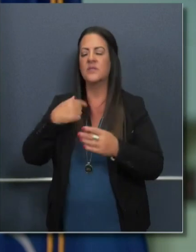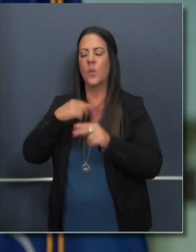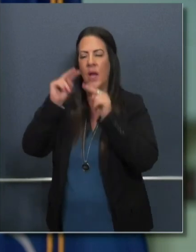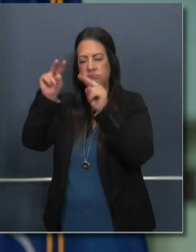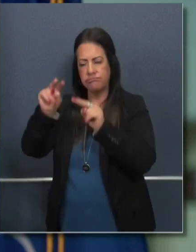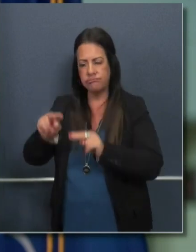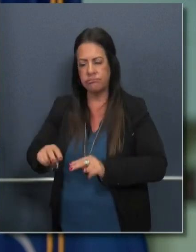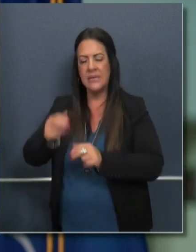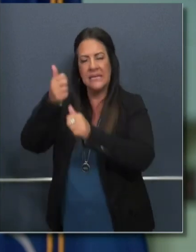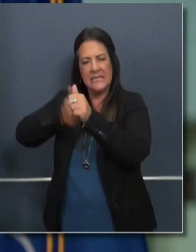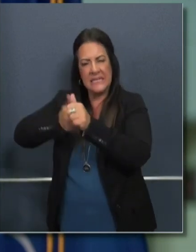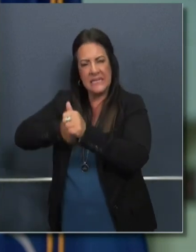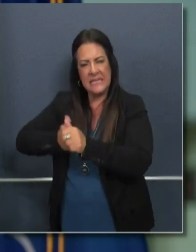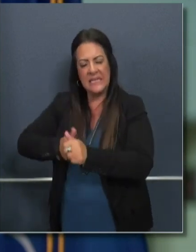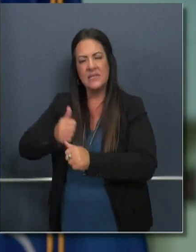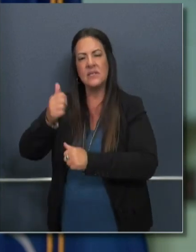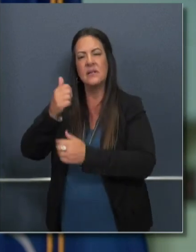available on the